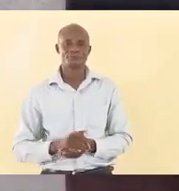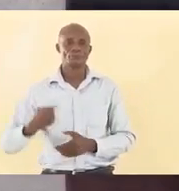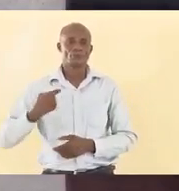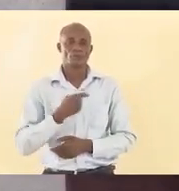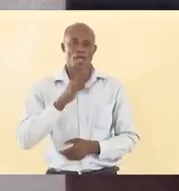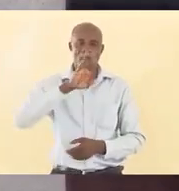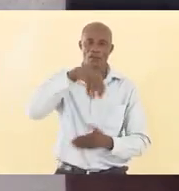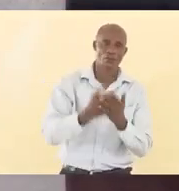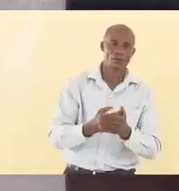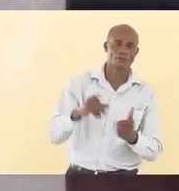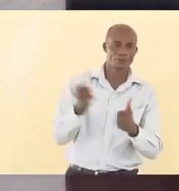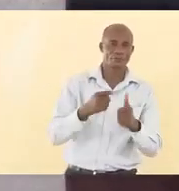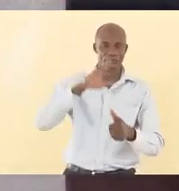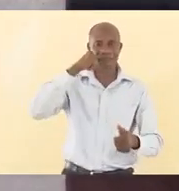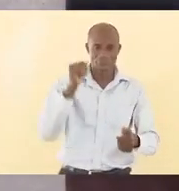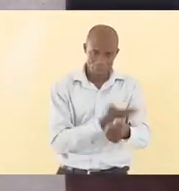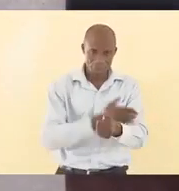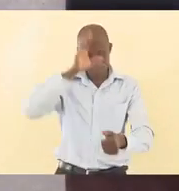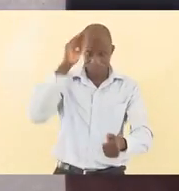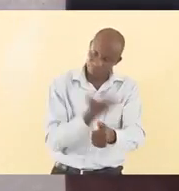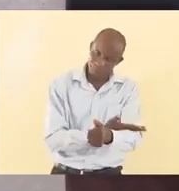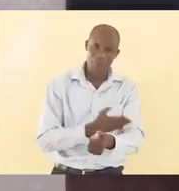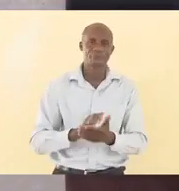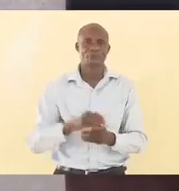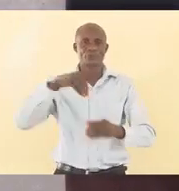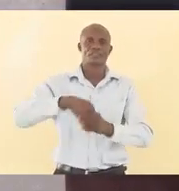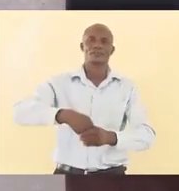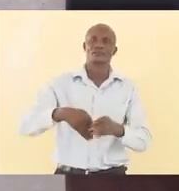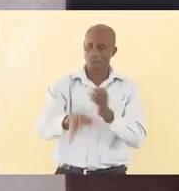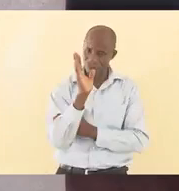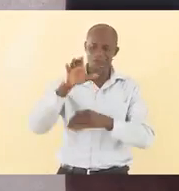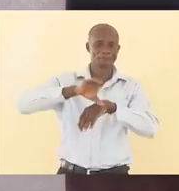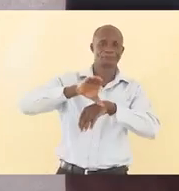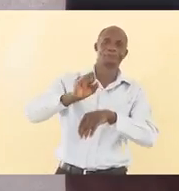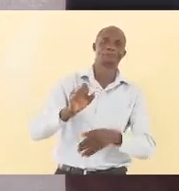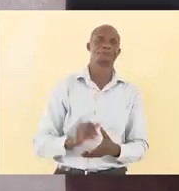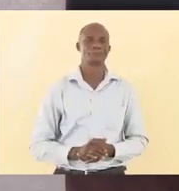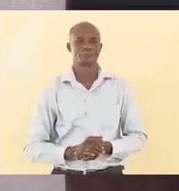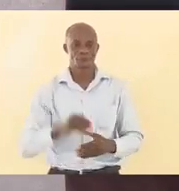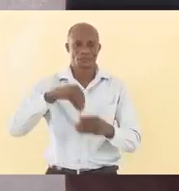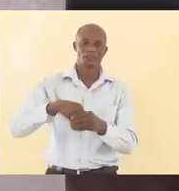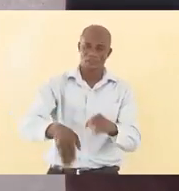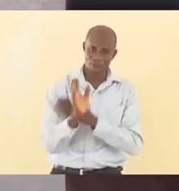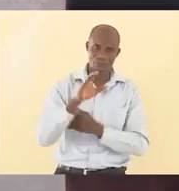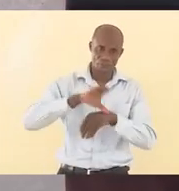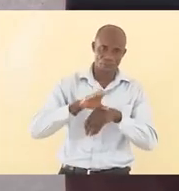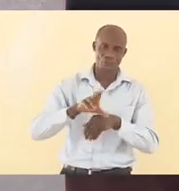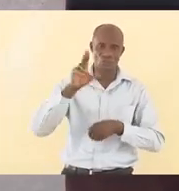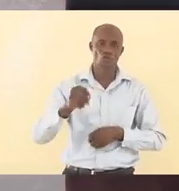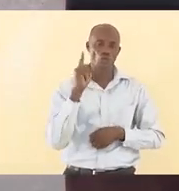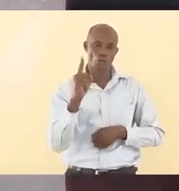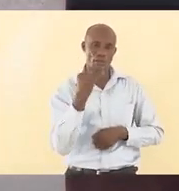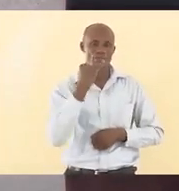and Ada in God's church. In God's church, no one is a last born.